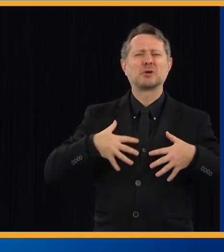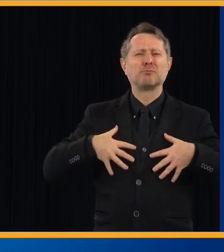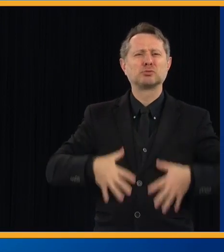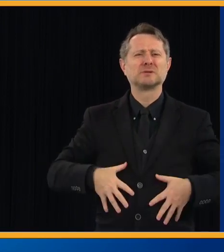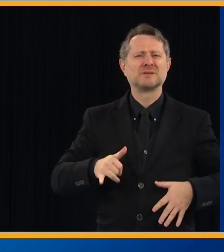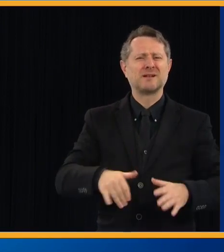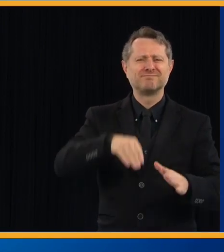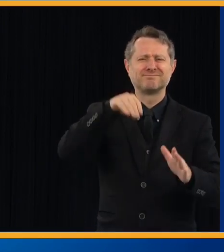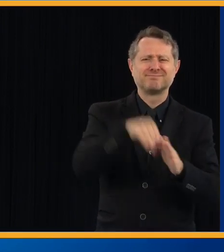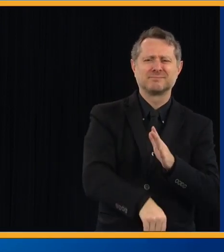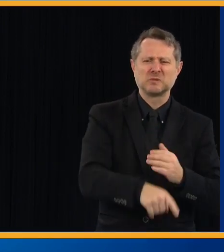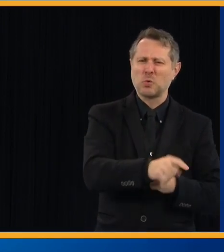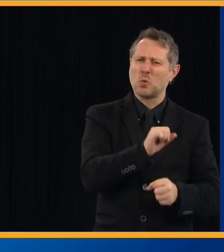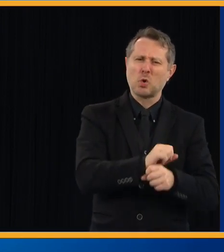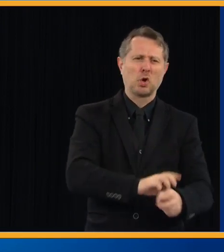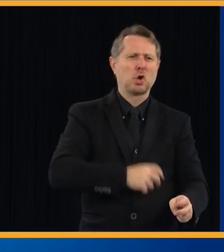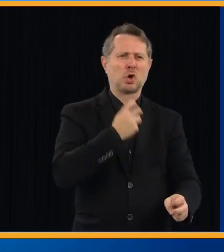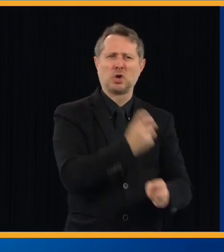little